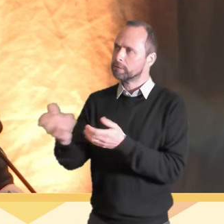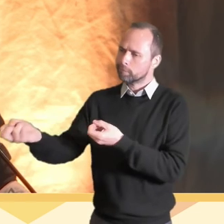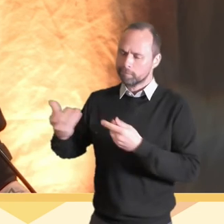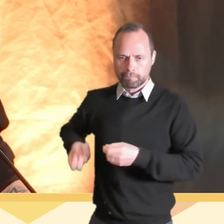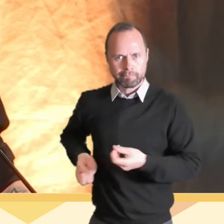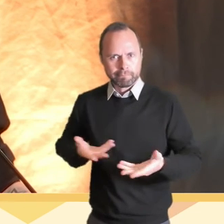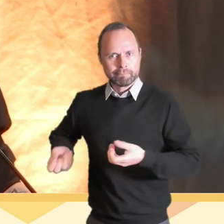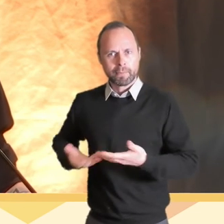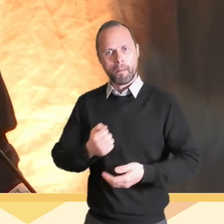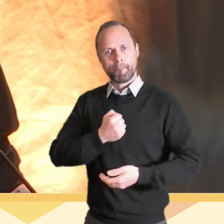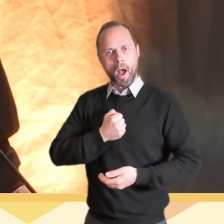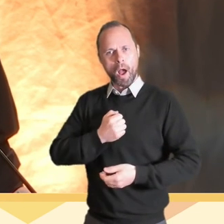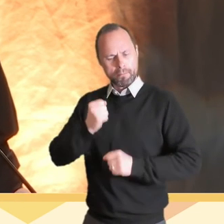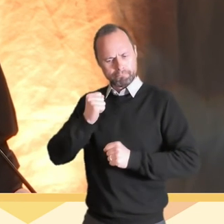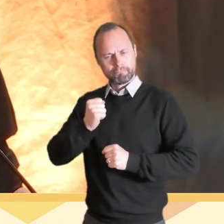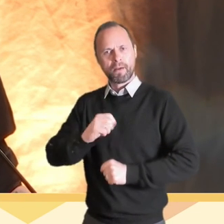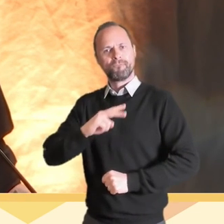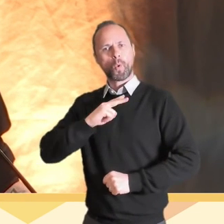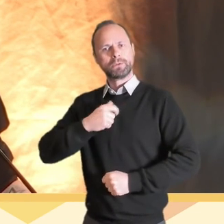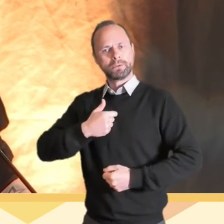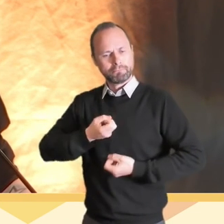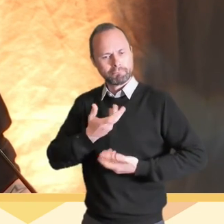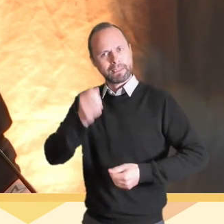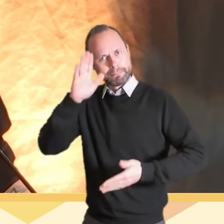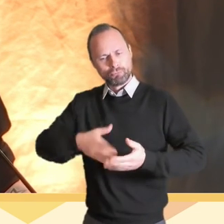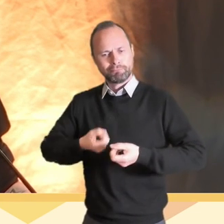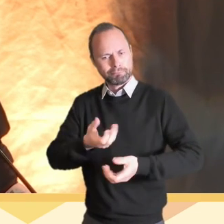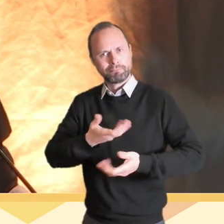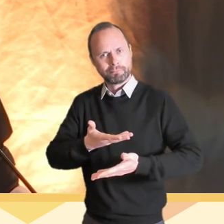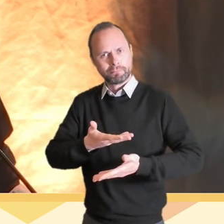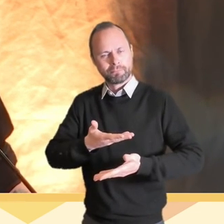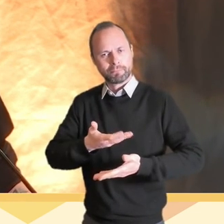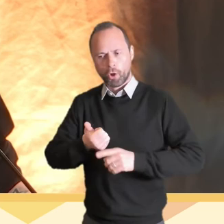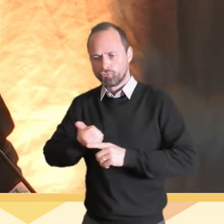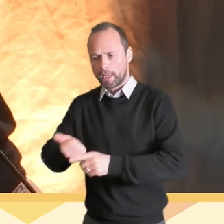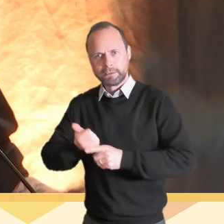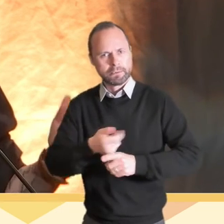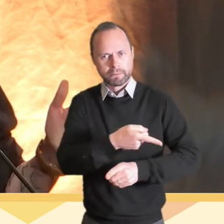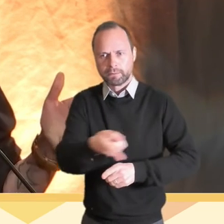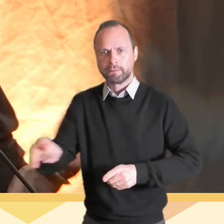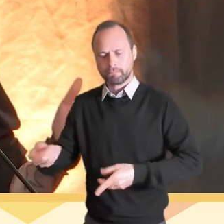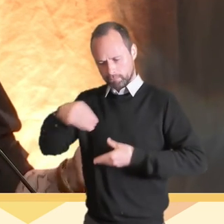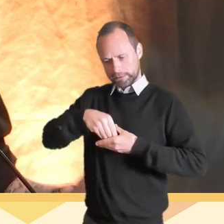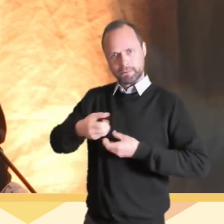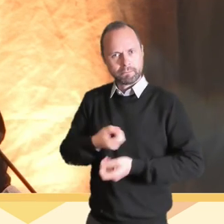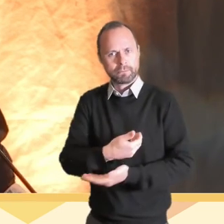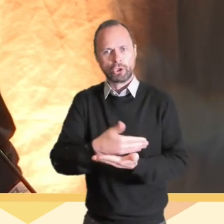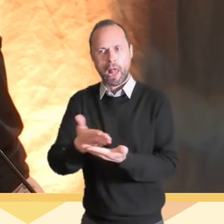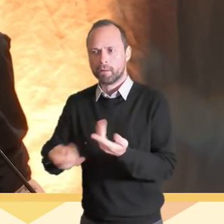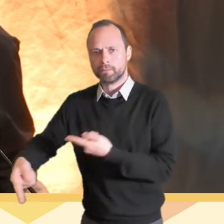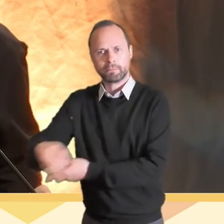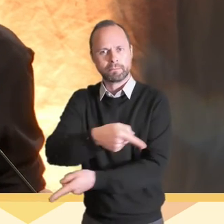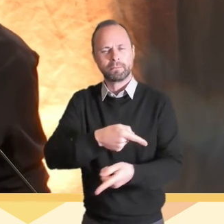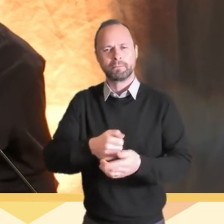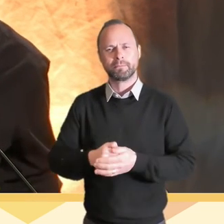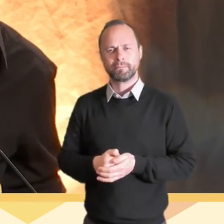voice. And there's grace in being willing to know and hear it in others. I accept that some of